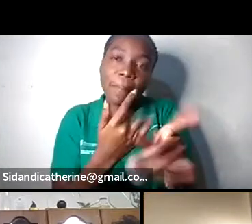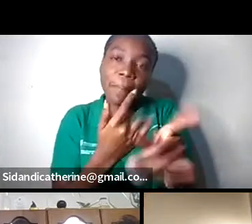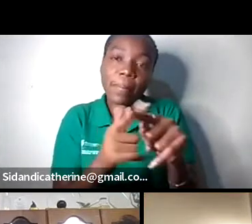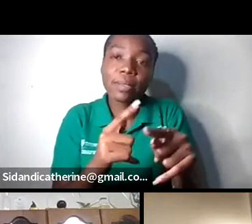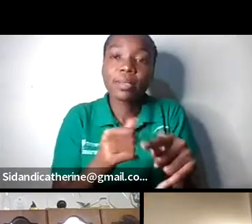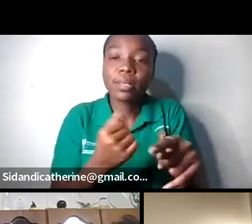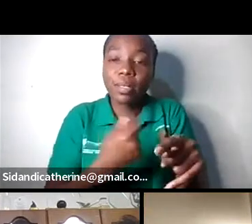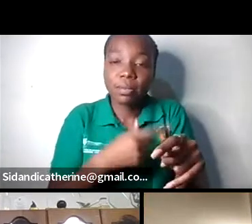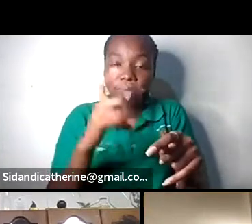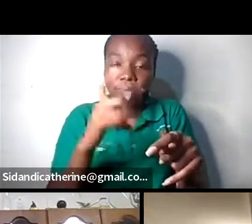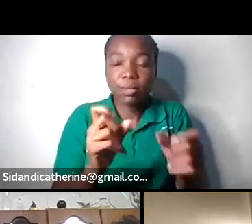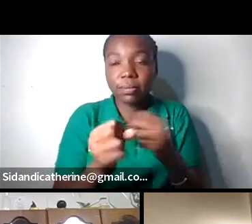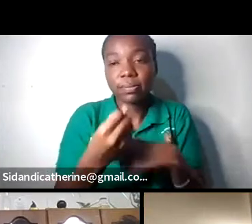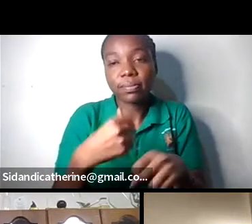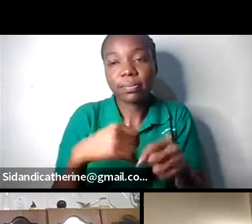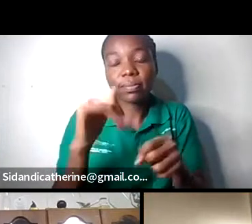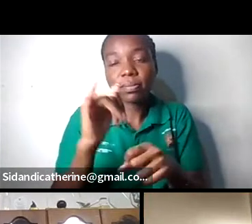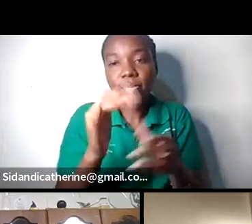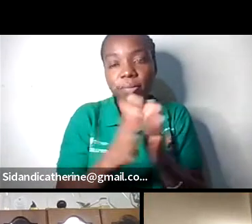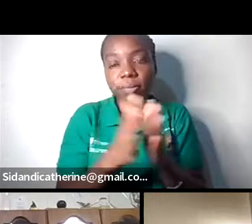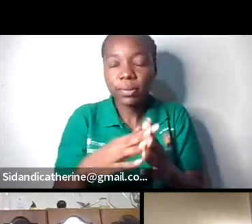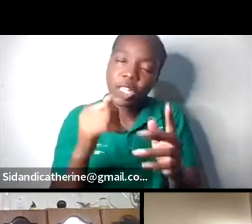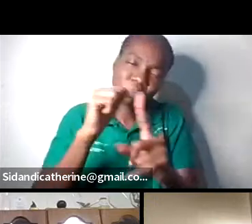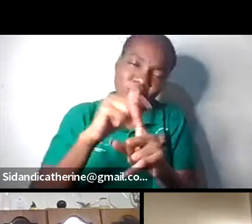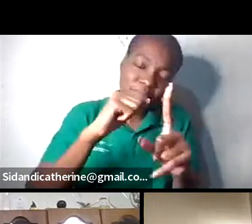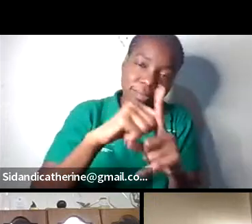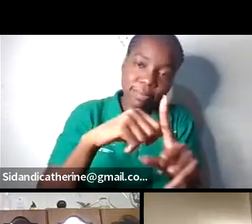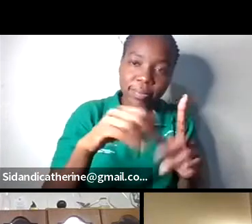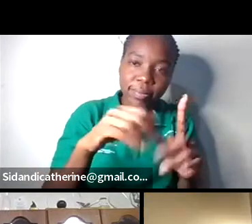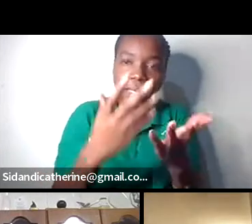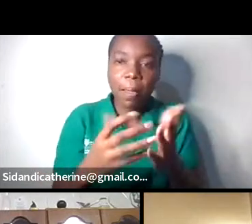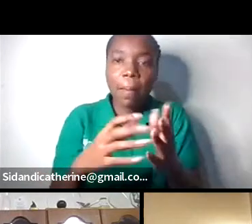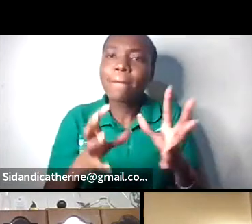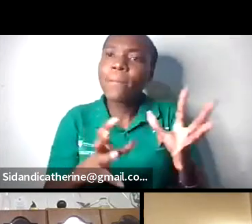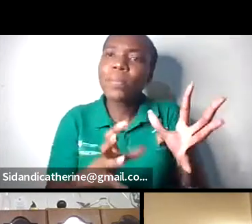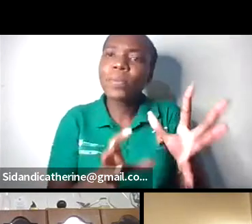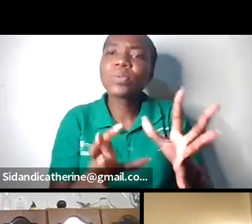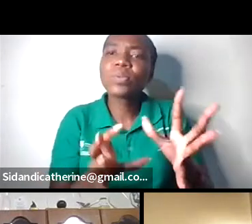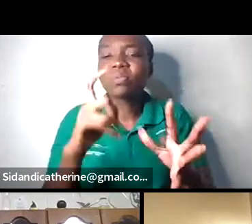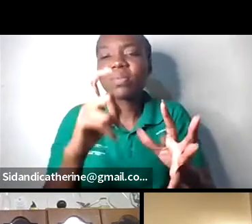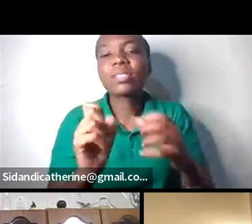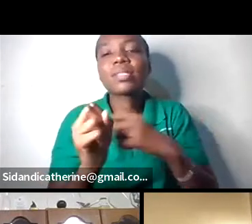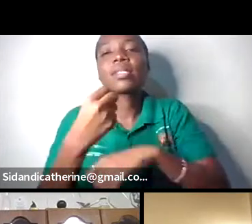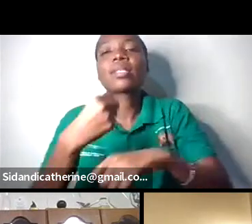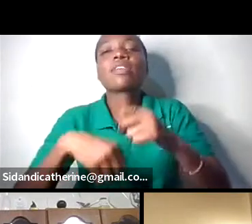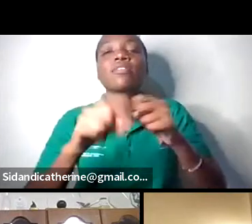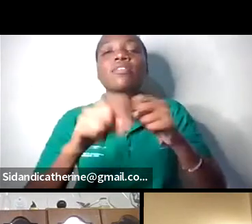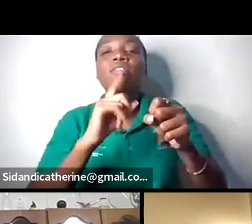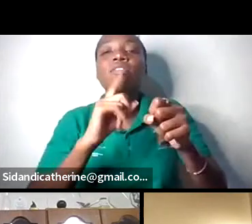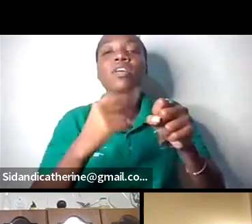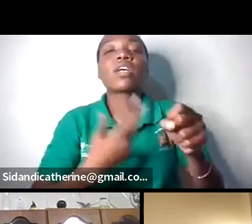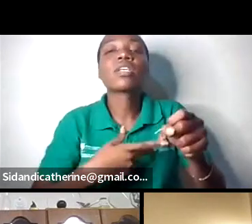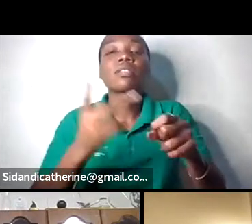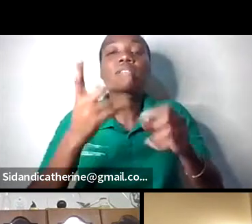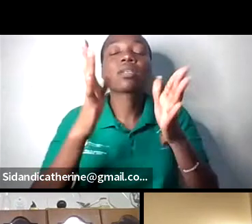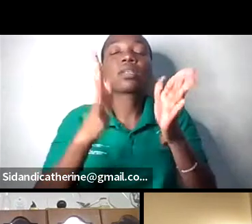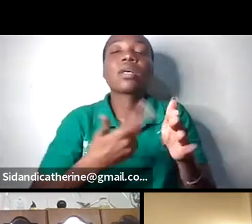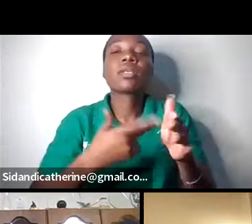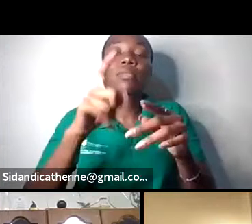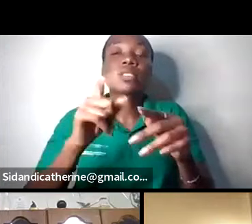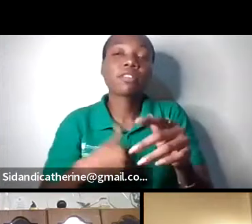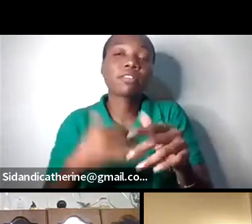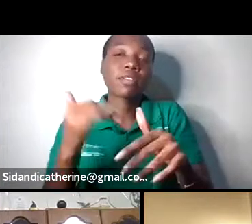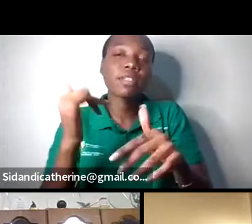done. Advocacy, lobbying, pushing must be done. And I think as Kenyans, we must get to that place where we realize